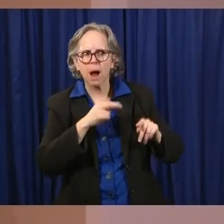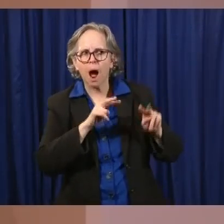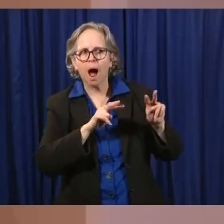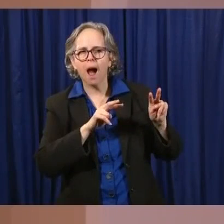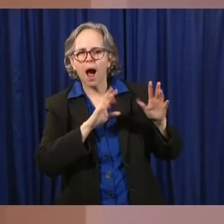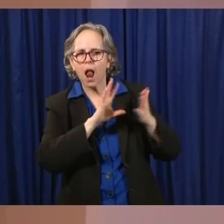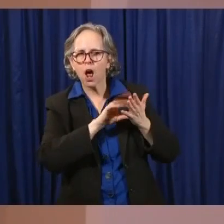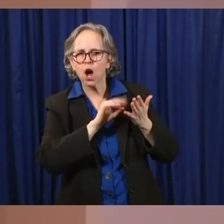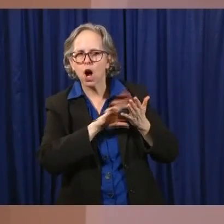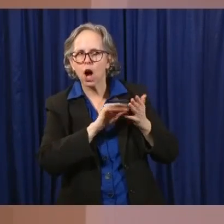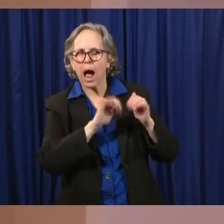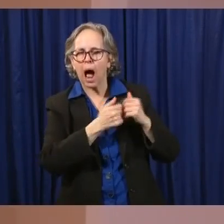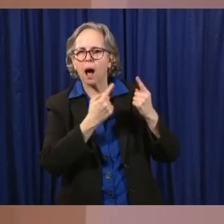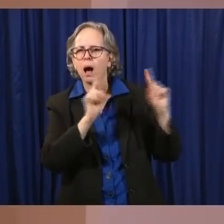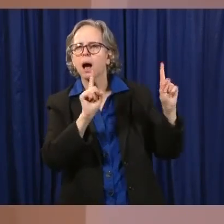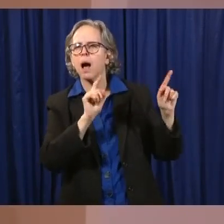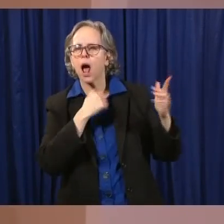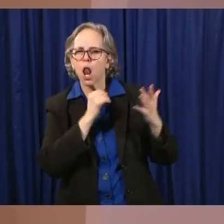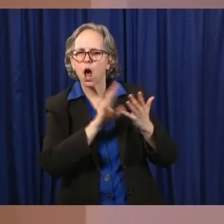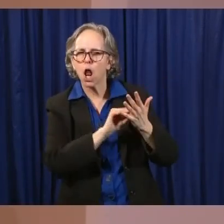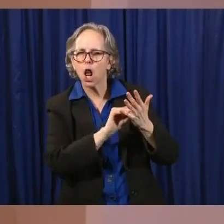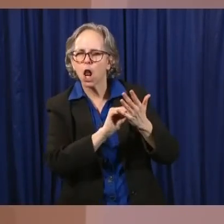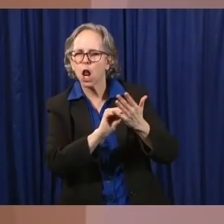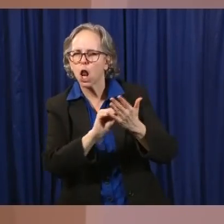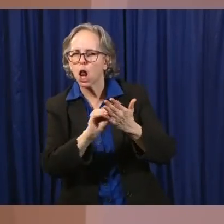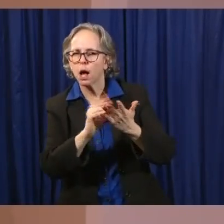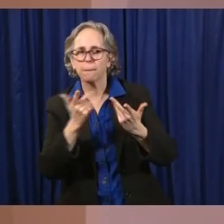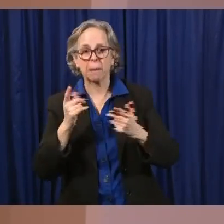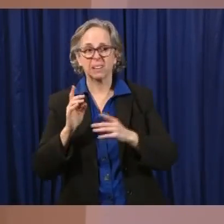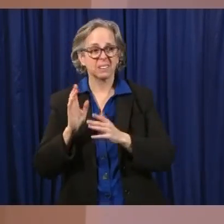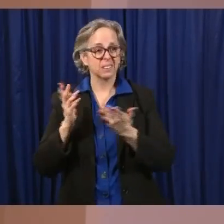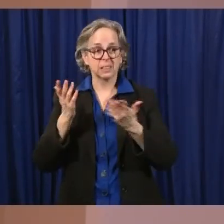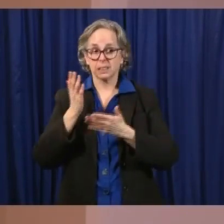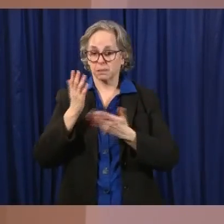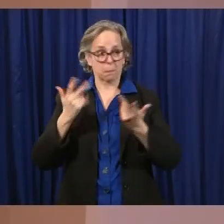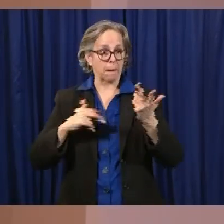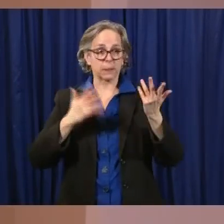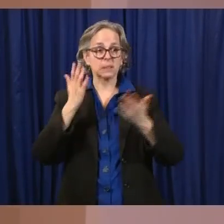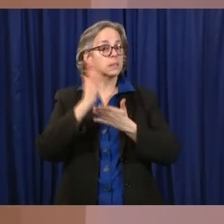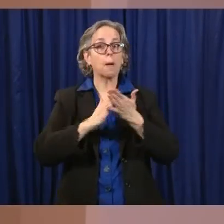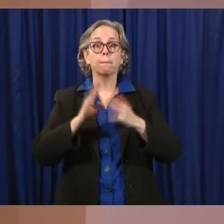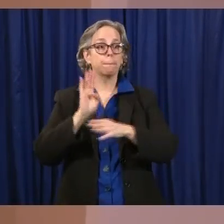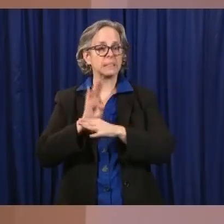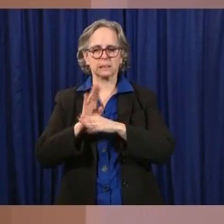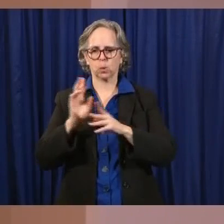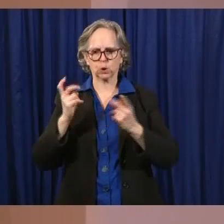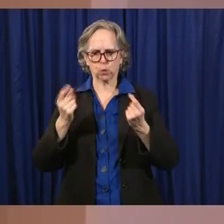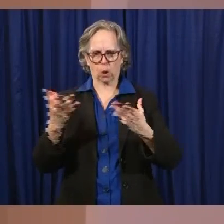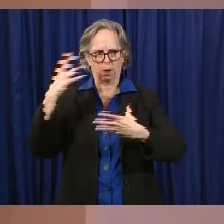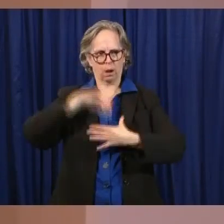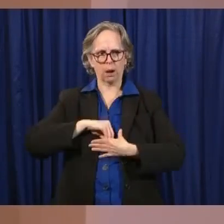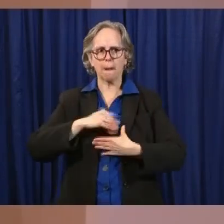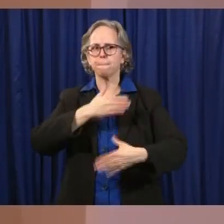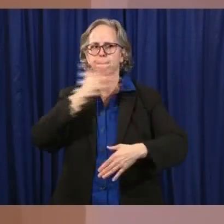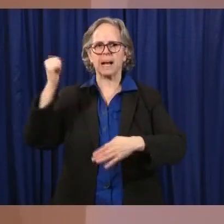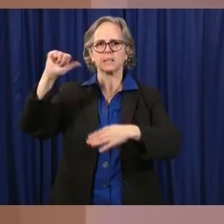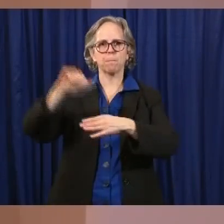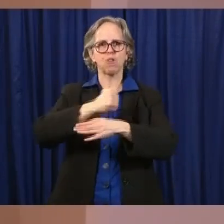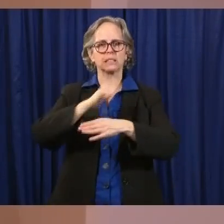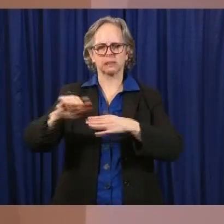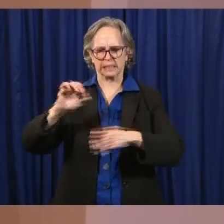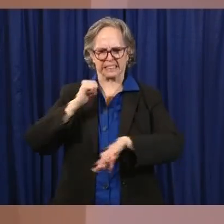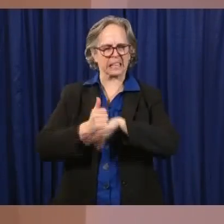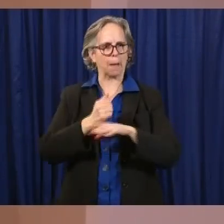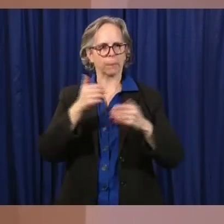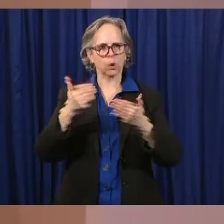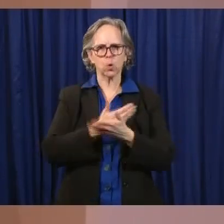and the businesses are putting these protocols together, these best practices, to not only share with us, but to share with each other, so that